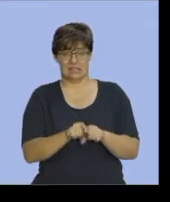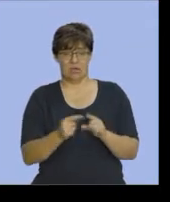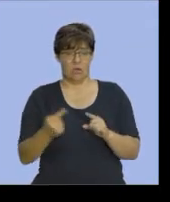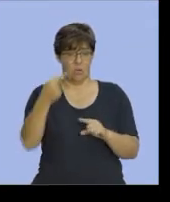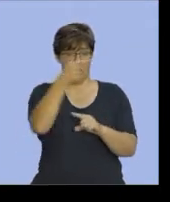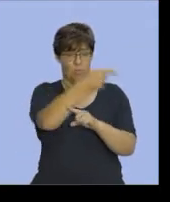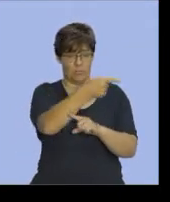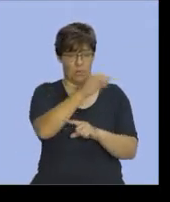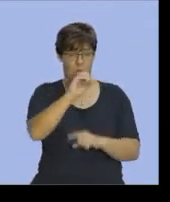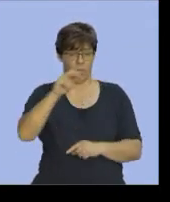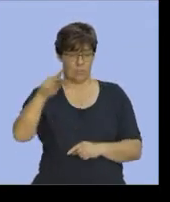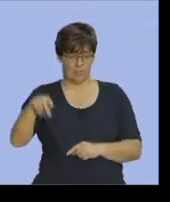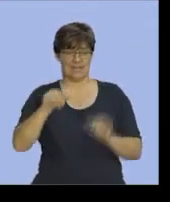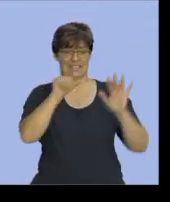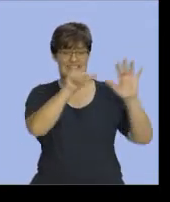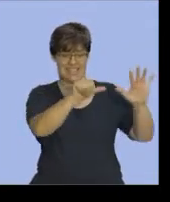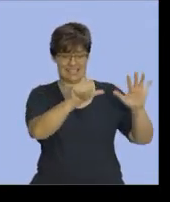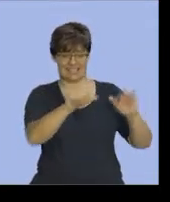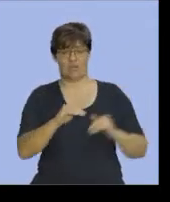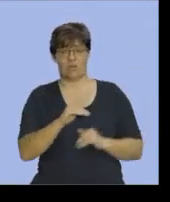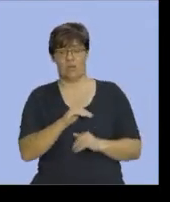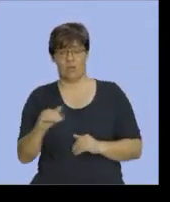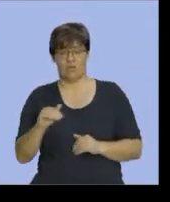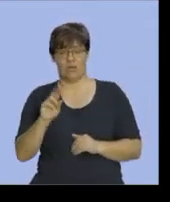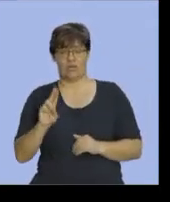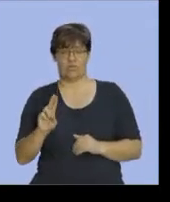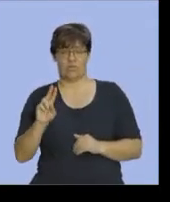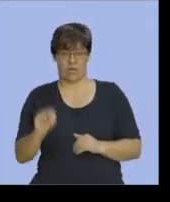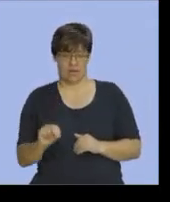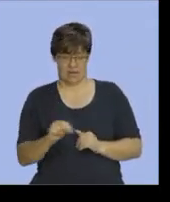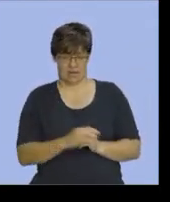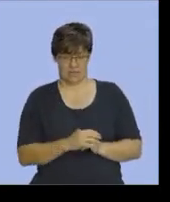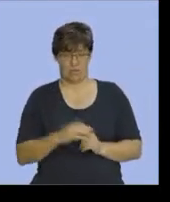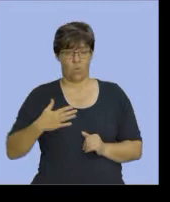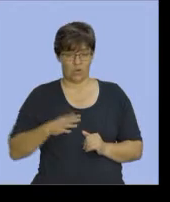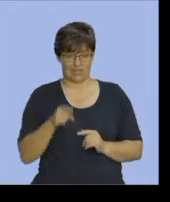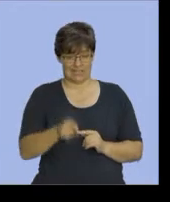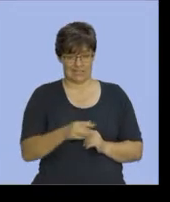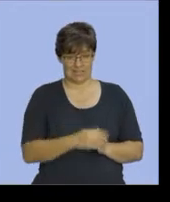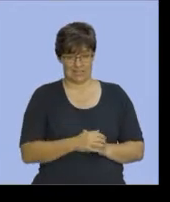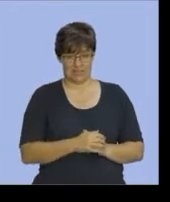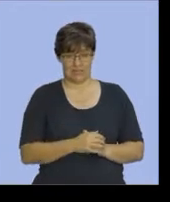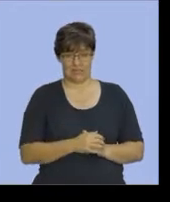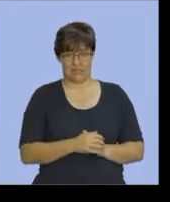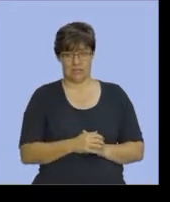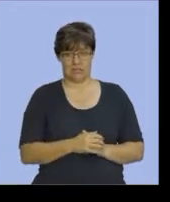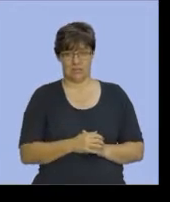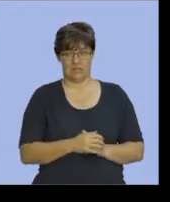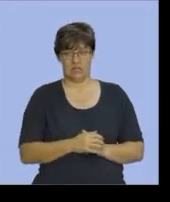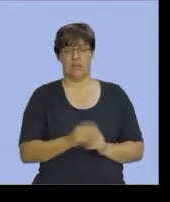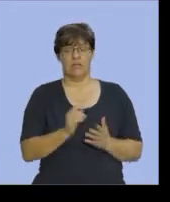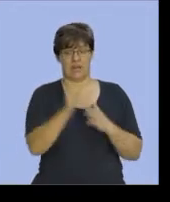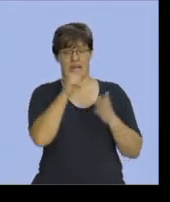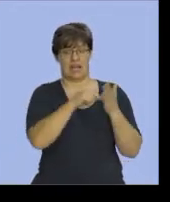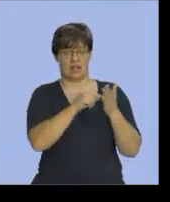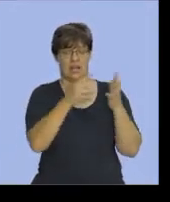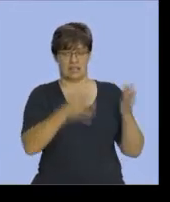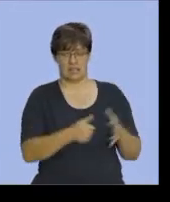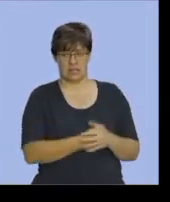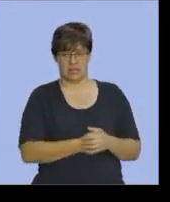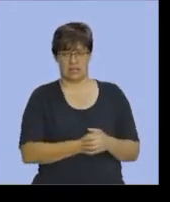to the opposite, which is 6 over UN, which is what I'm trying to find. And then you use